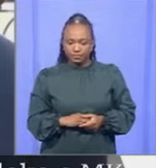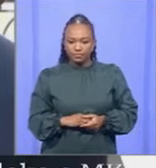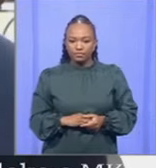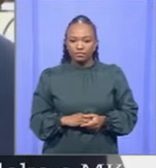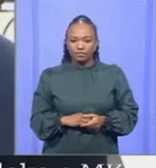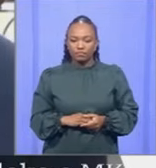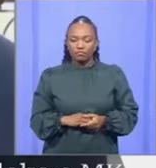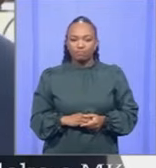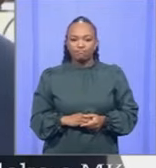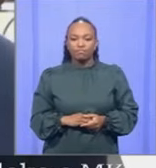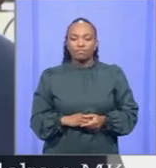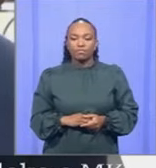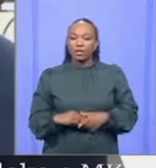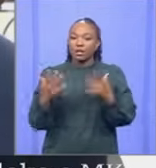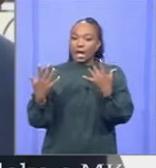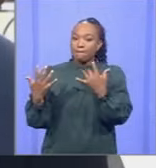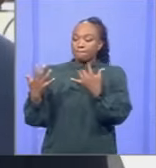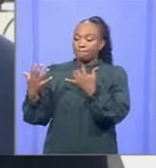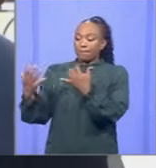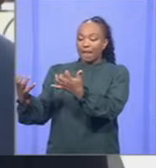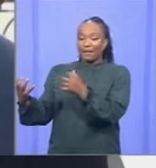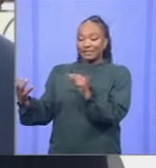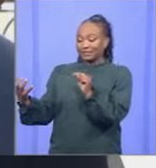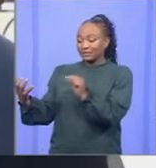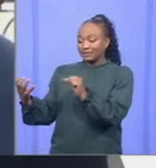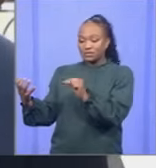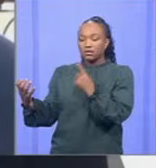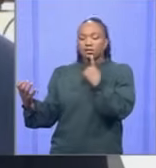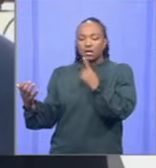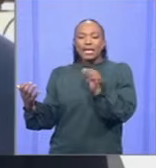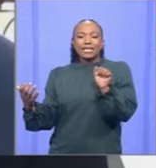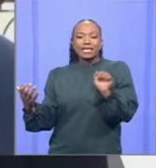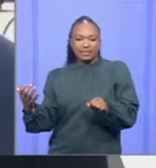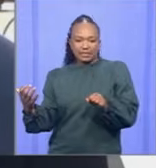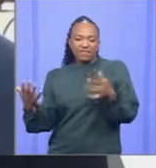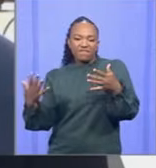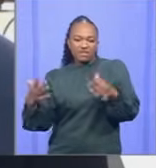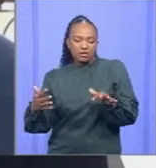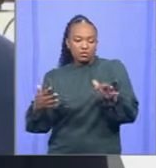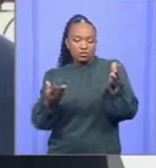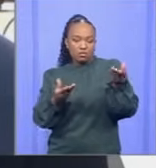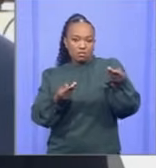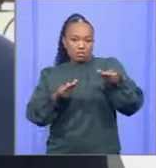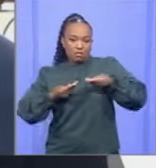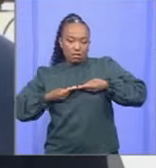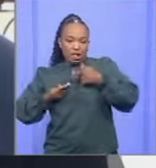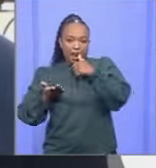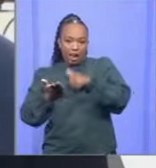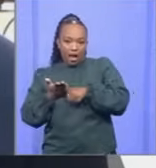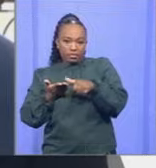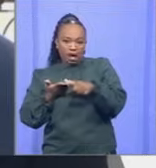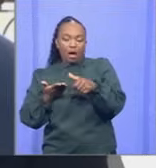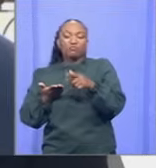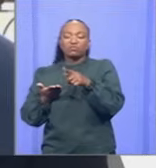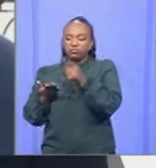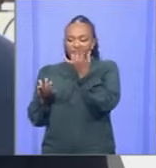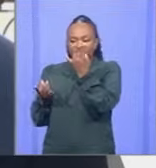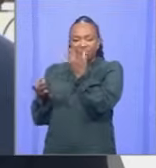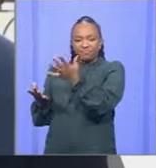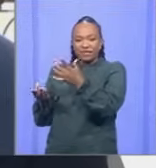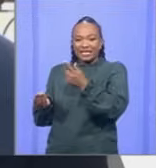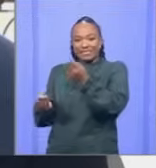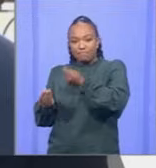Parliament confirms that it has received correspondence from the MK party advising the Speaker of the National Assembly of its decision